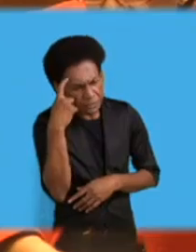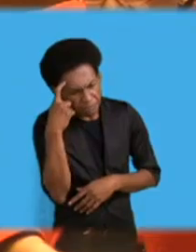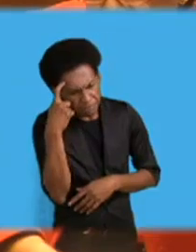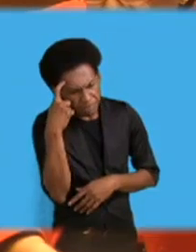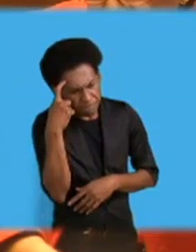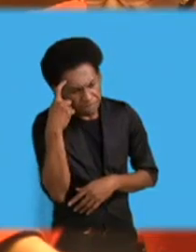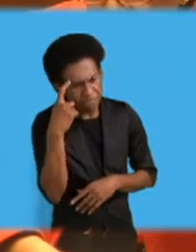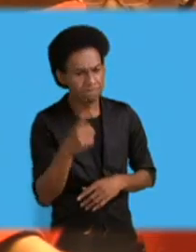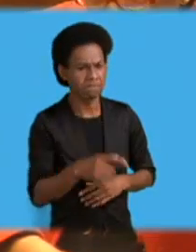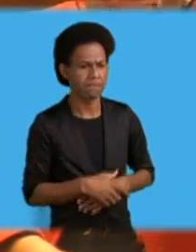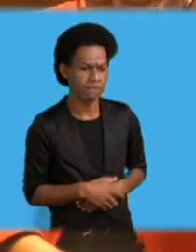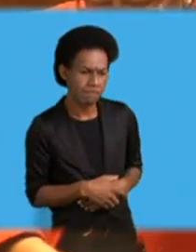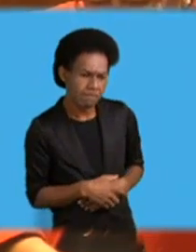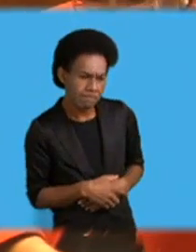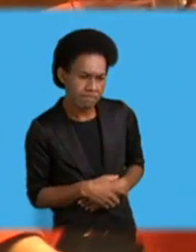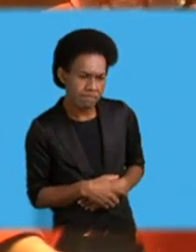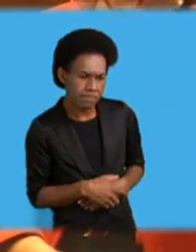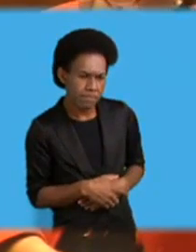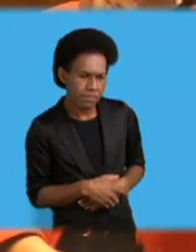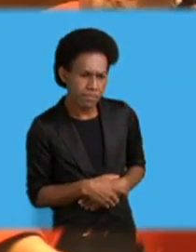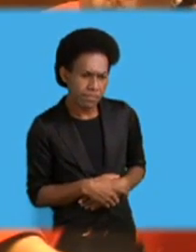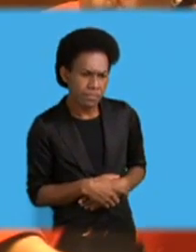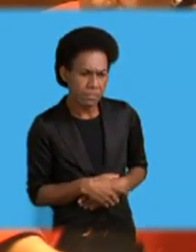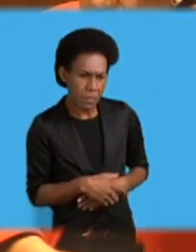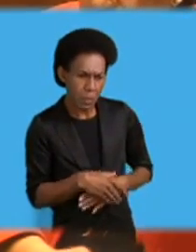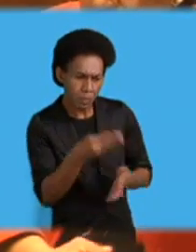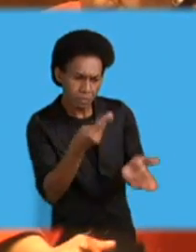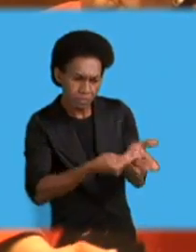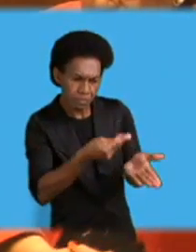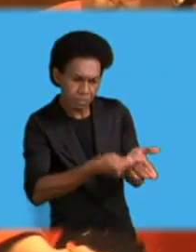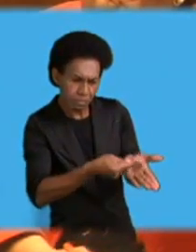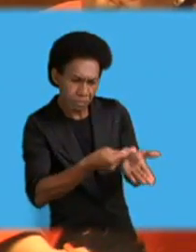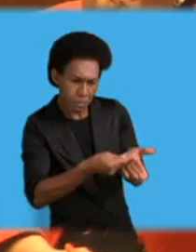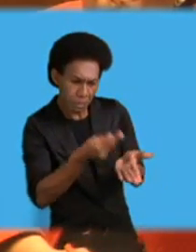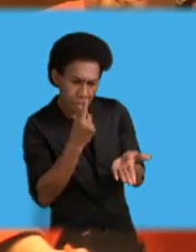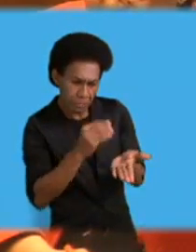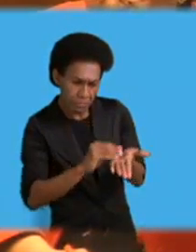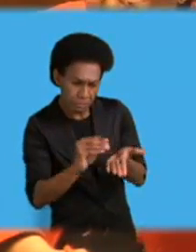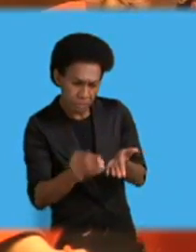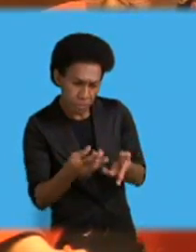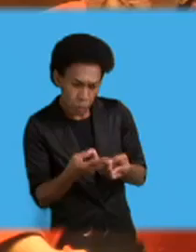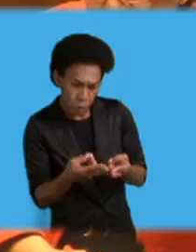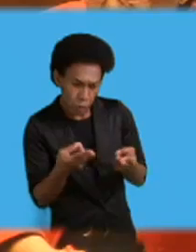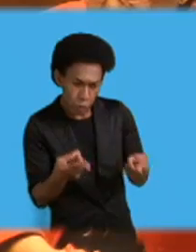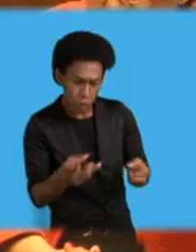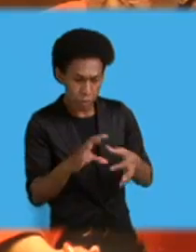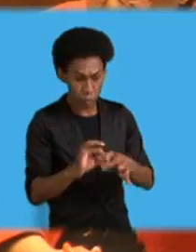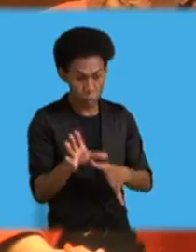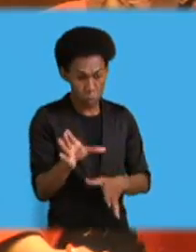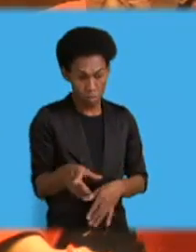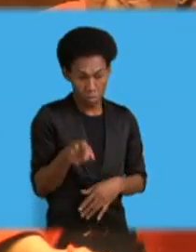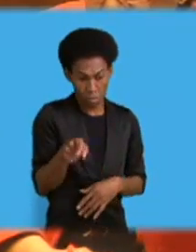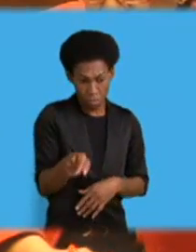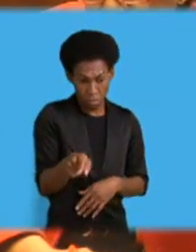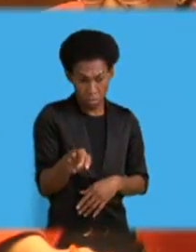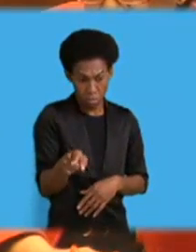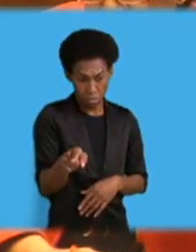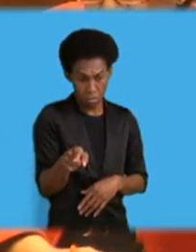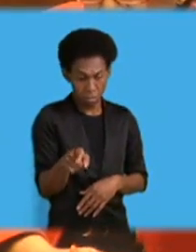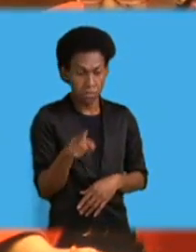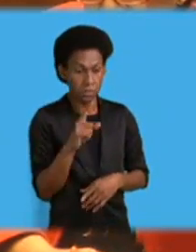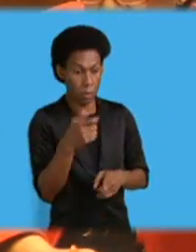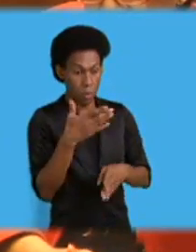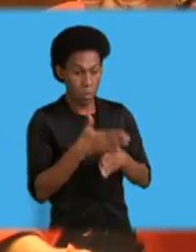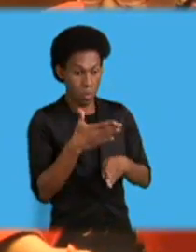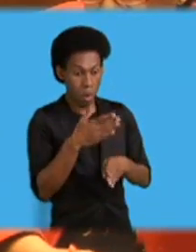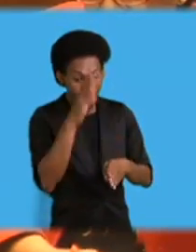of this money to the resource owners? And before I take my seat, Madam Speaker, I hope it won't be like the royalty for